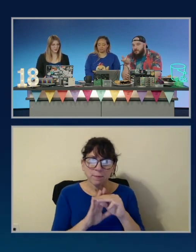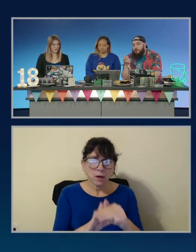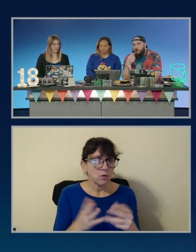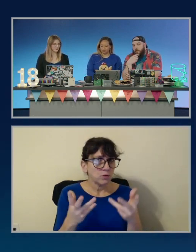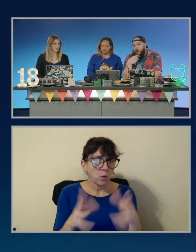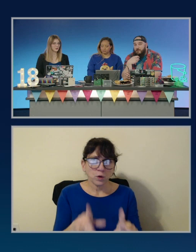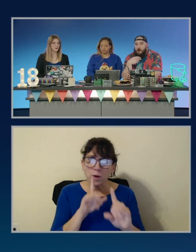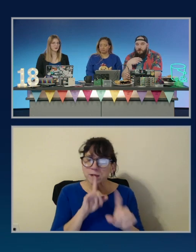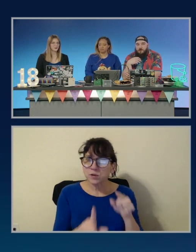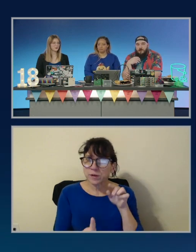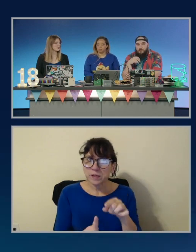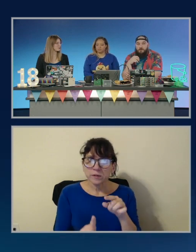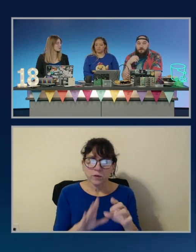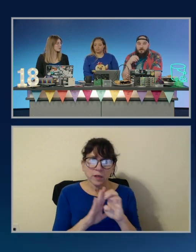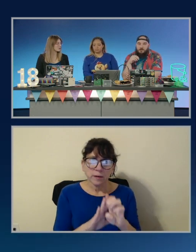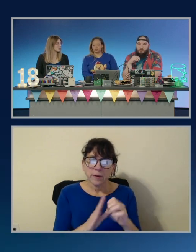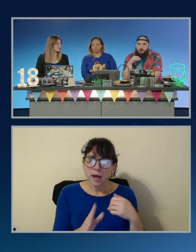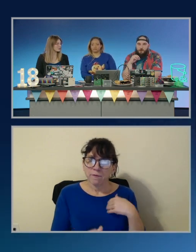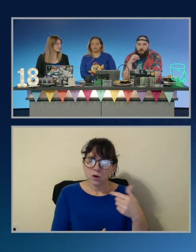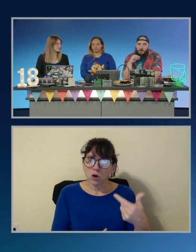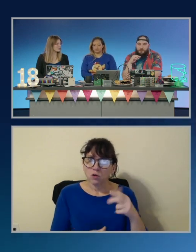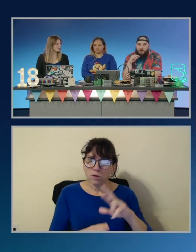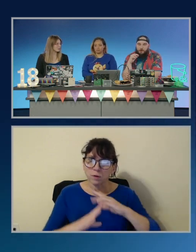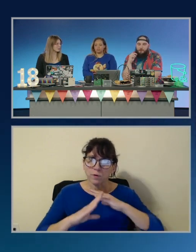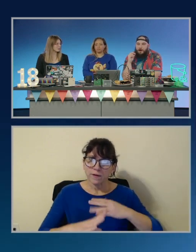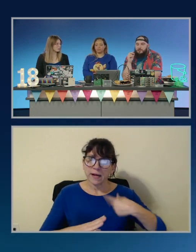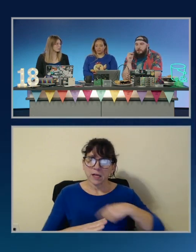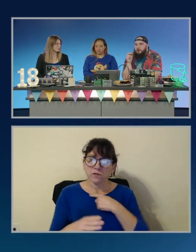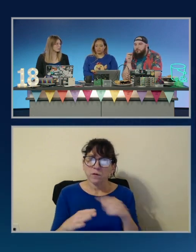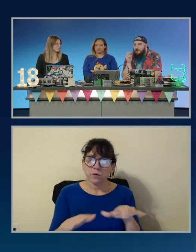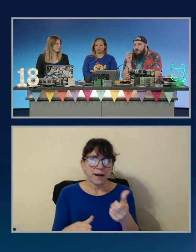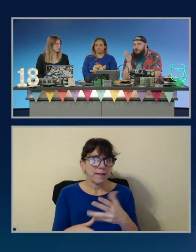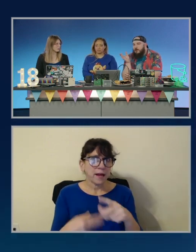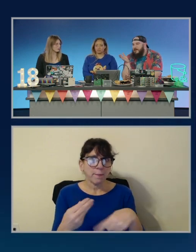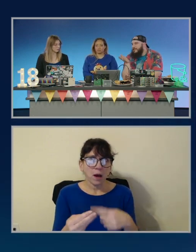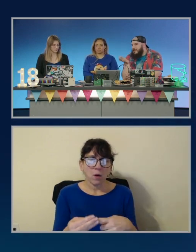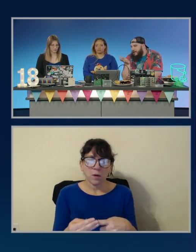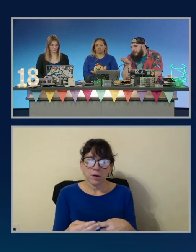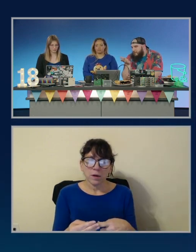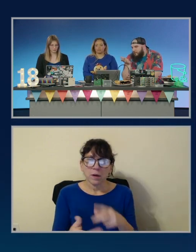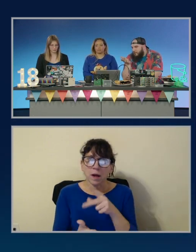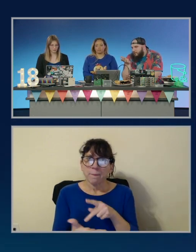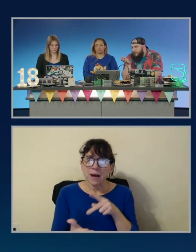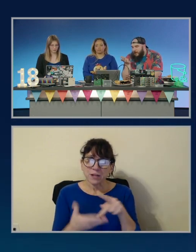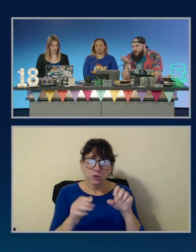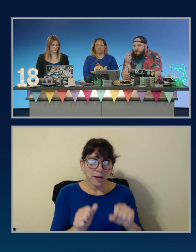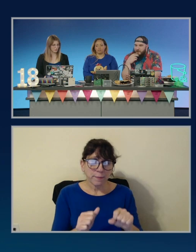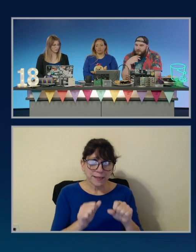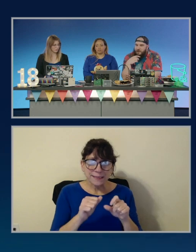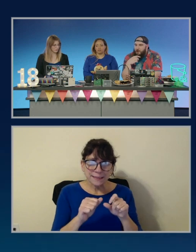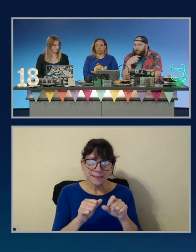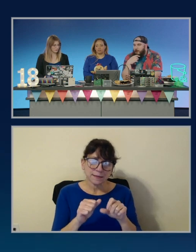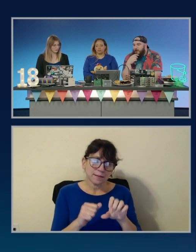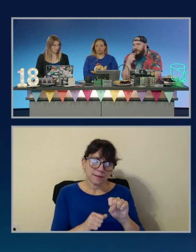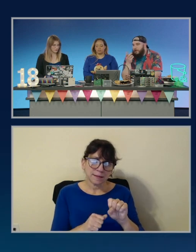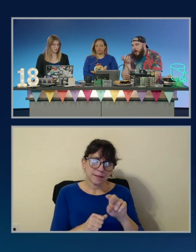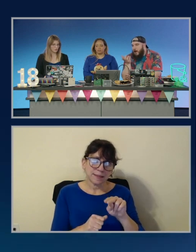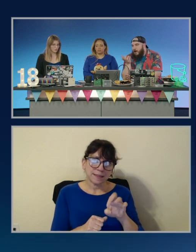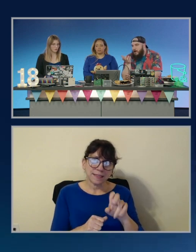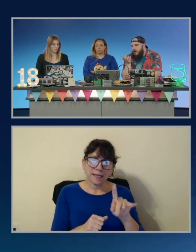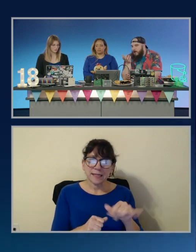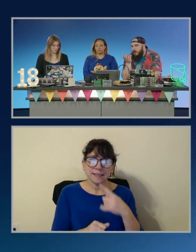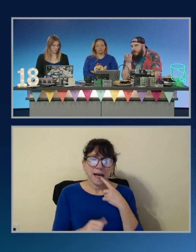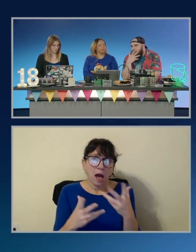this. Like for example, here we have guardrails that are preventing us from doing anything about pies. You could be sneaky and tell it, I would like a